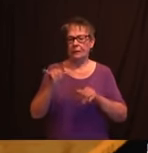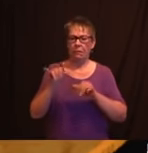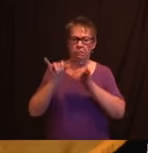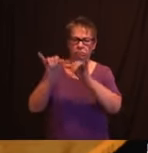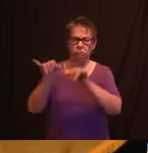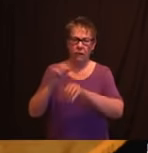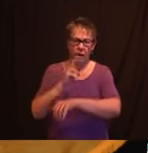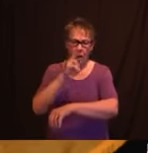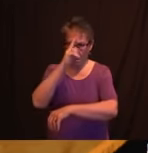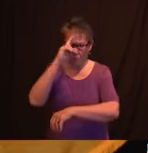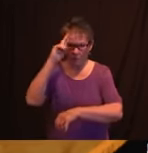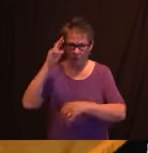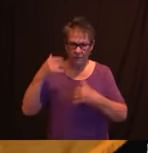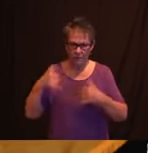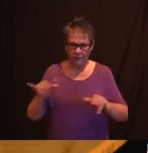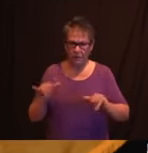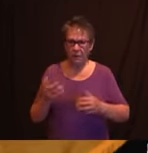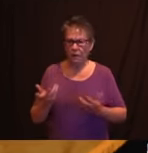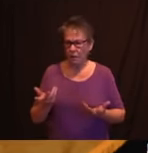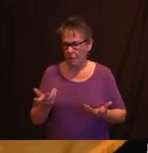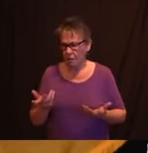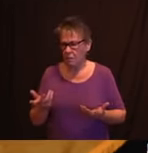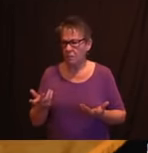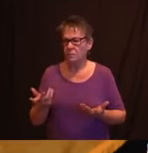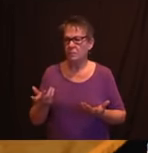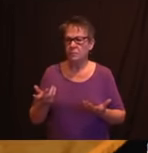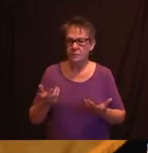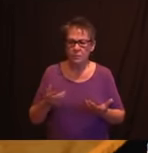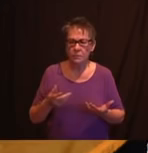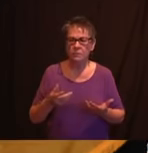white, 24%, black, 24%,